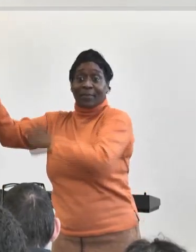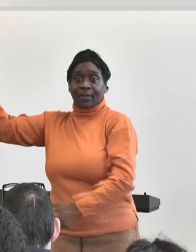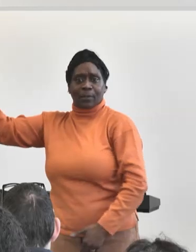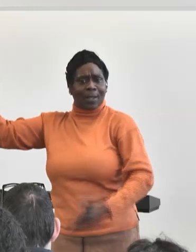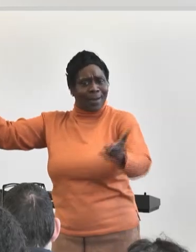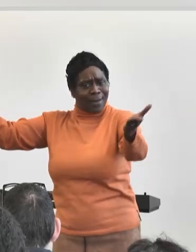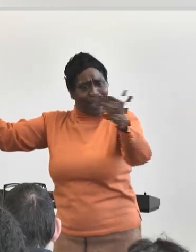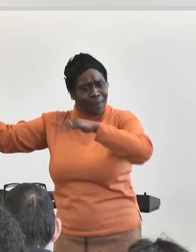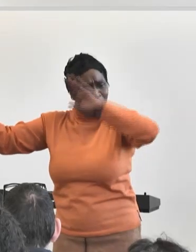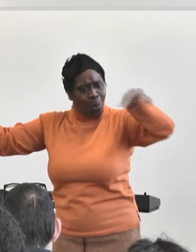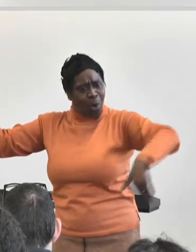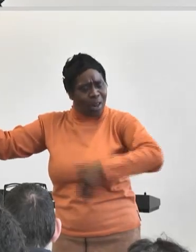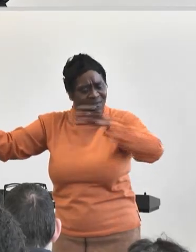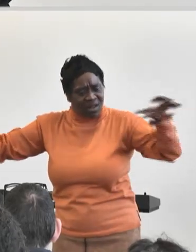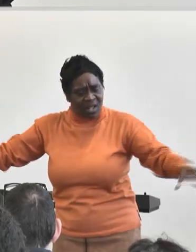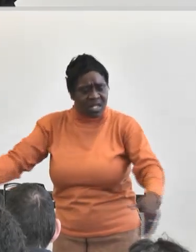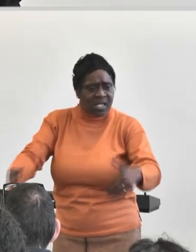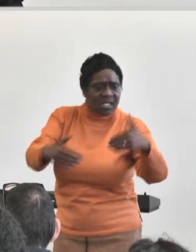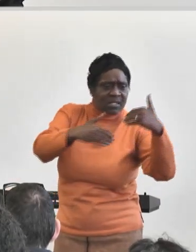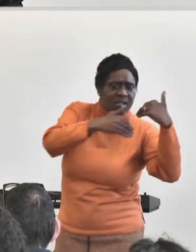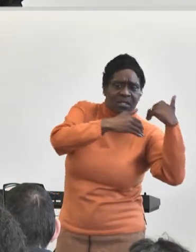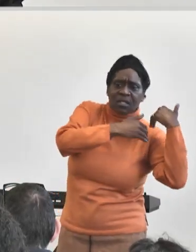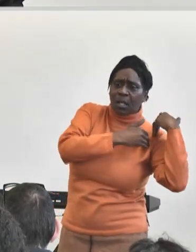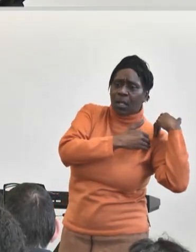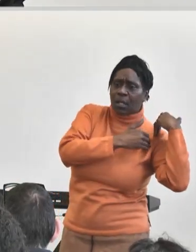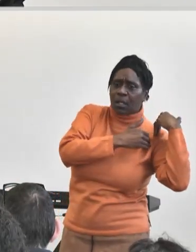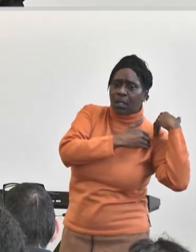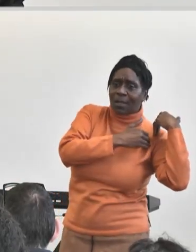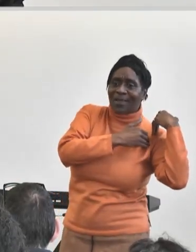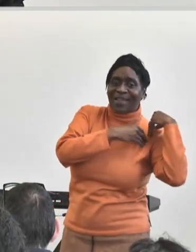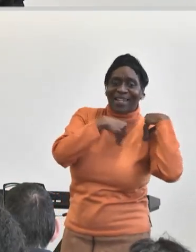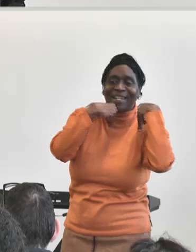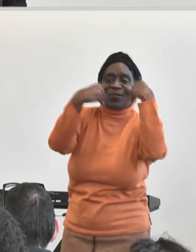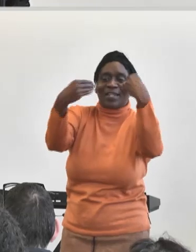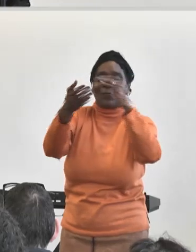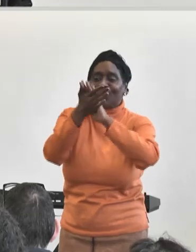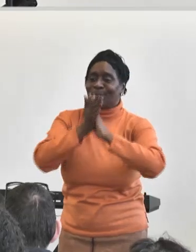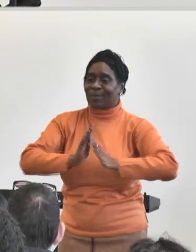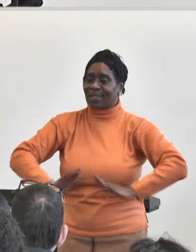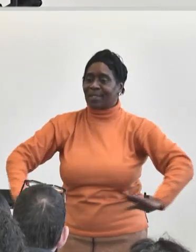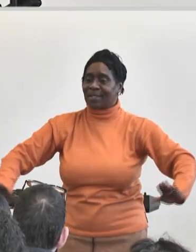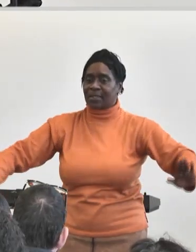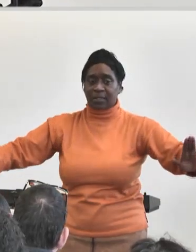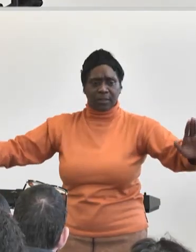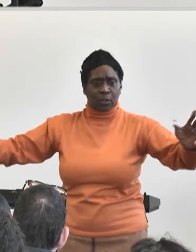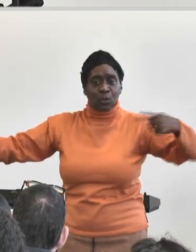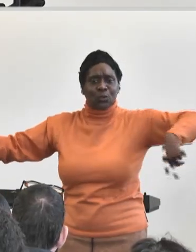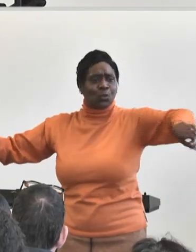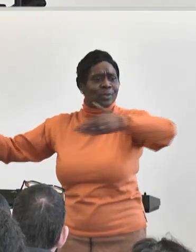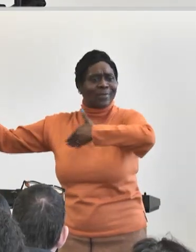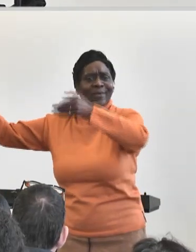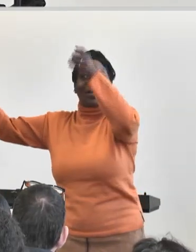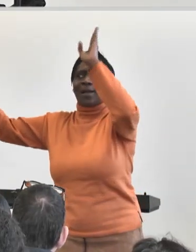Come unto me, all ye that labor and are heavy laden. And I'll give you rest. And so we serve a God